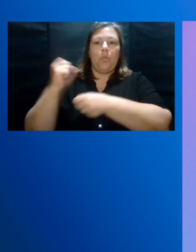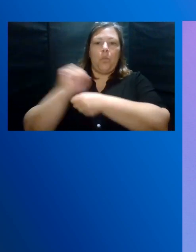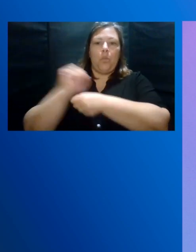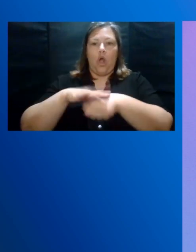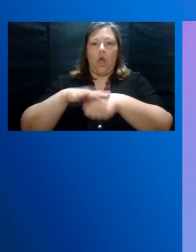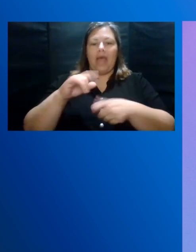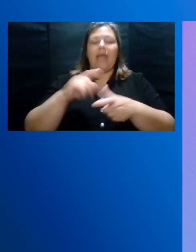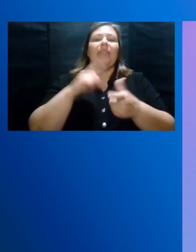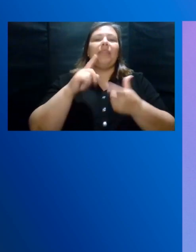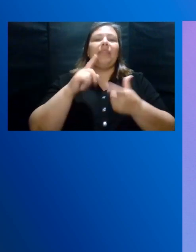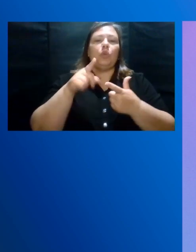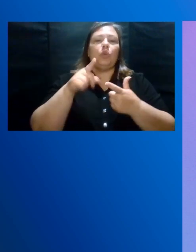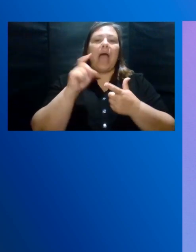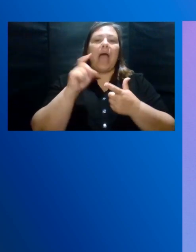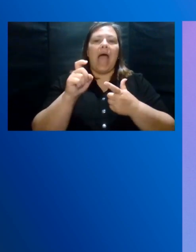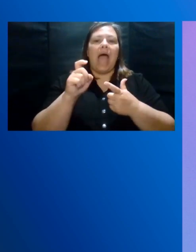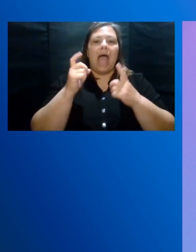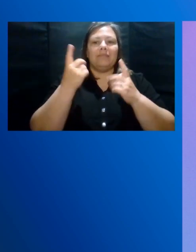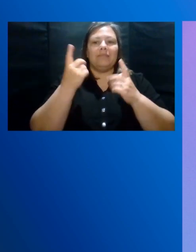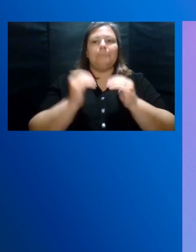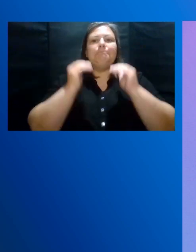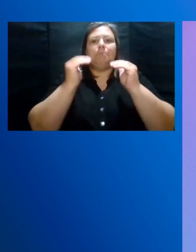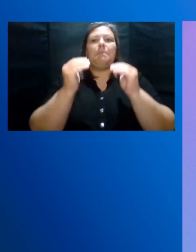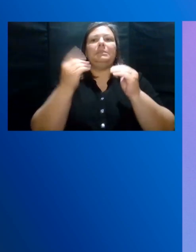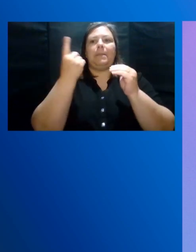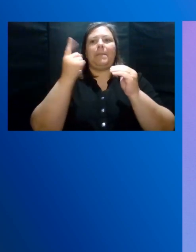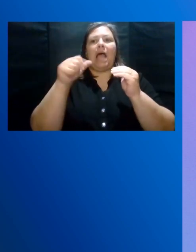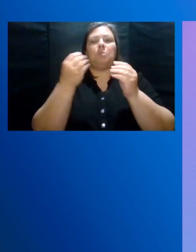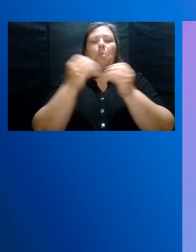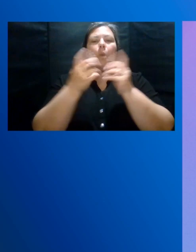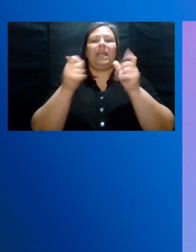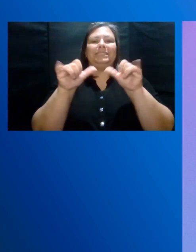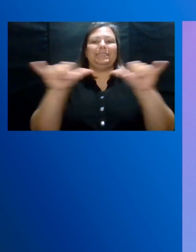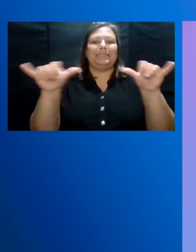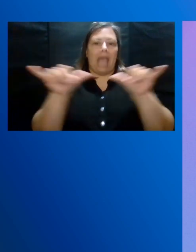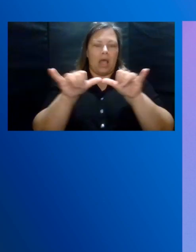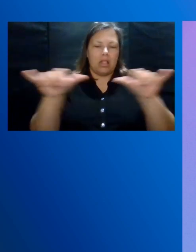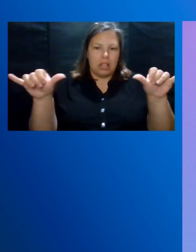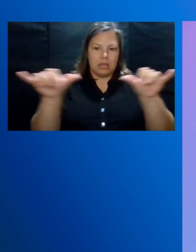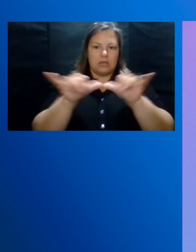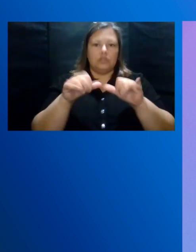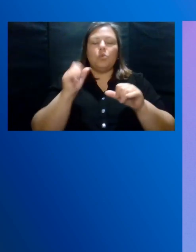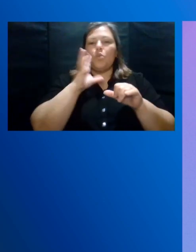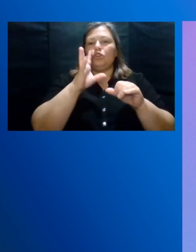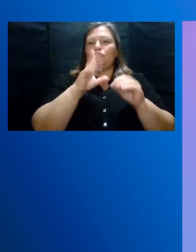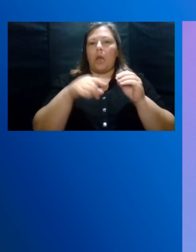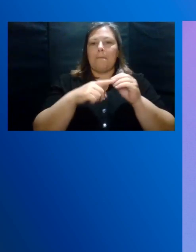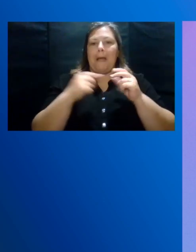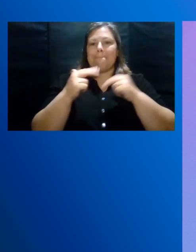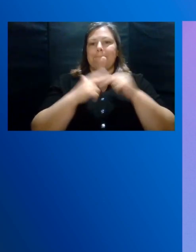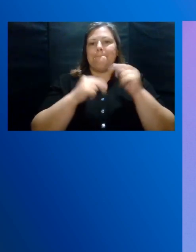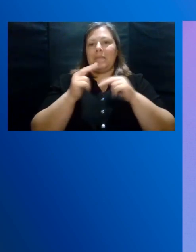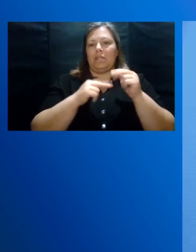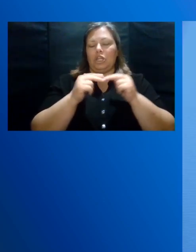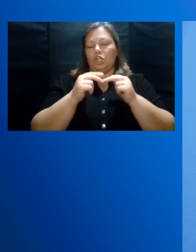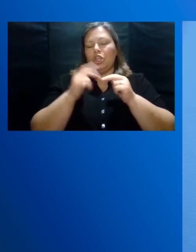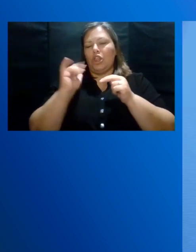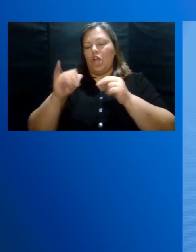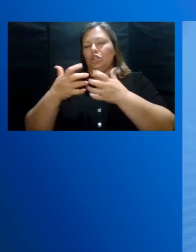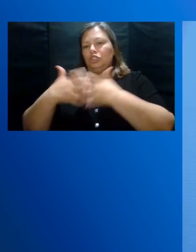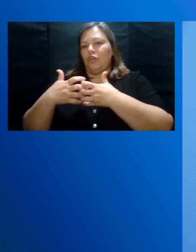move to something that's more scalable. And that's what we're going to talk about today. We're going to be talking about building serverless applications